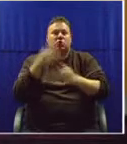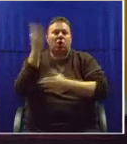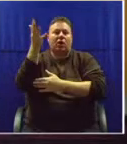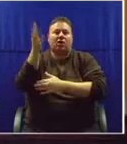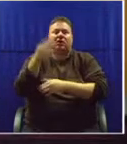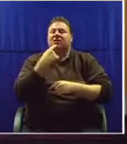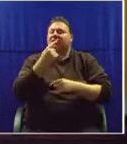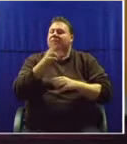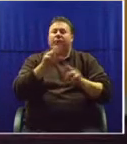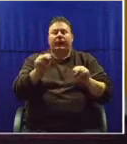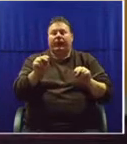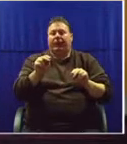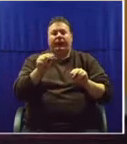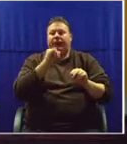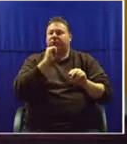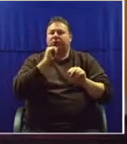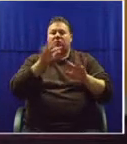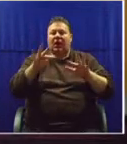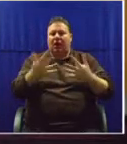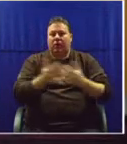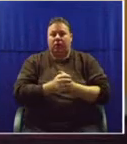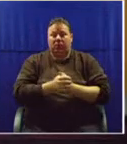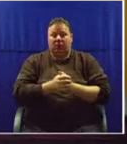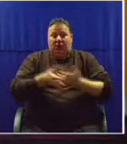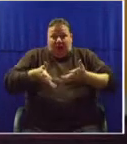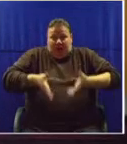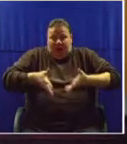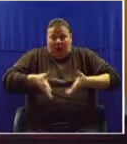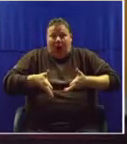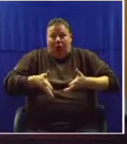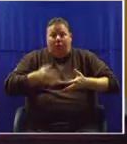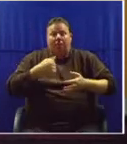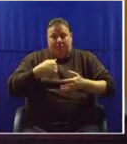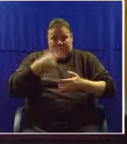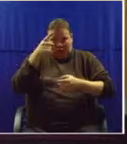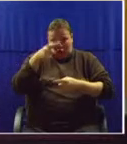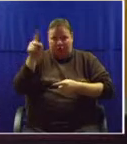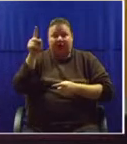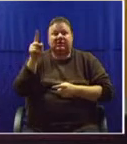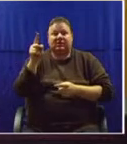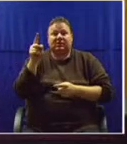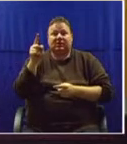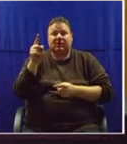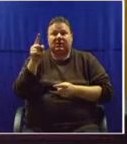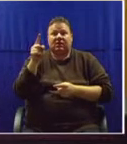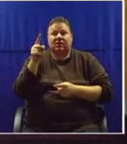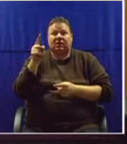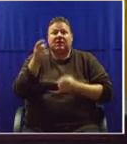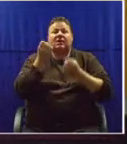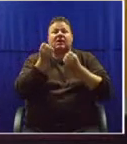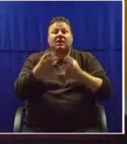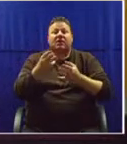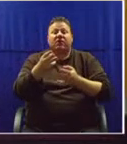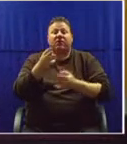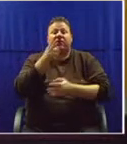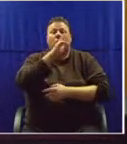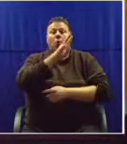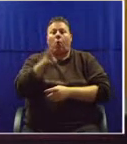it cannot be. So I am now, correctly so, to giving you a